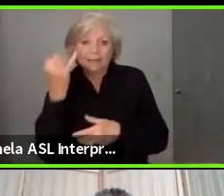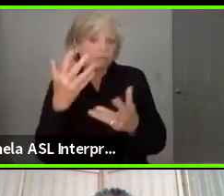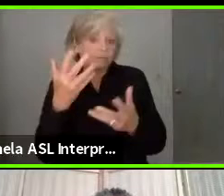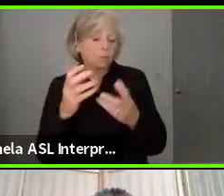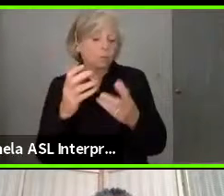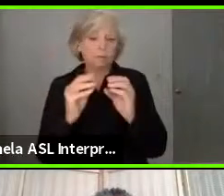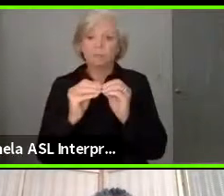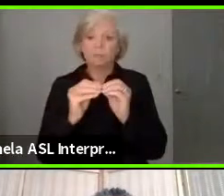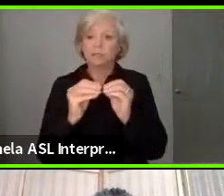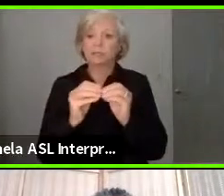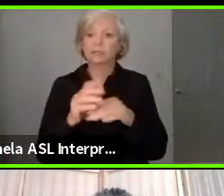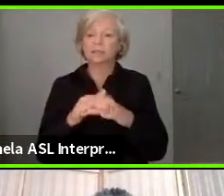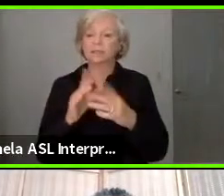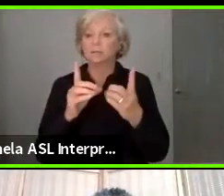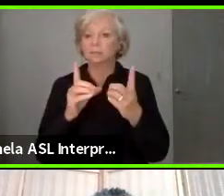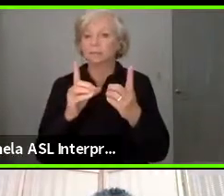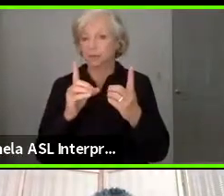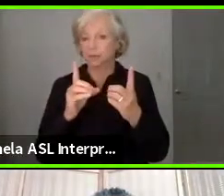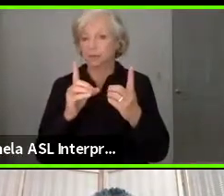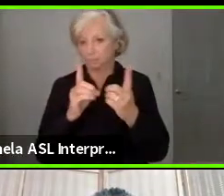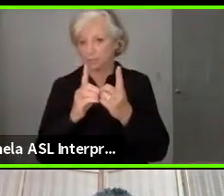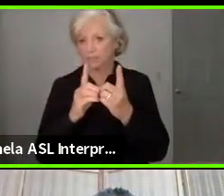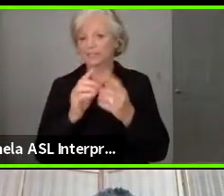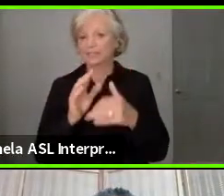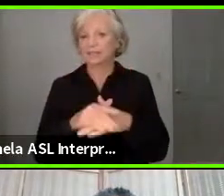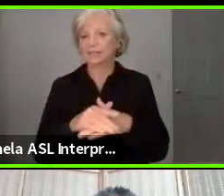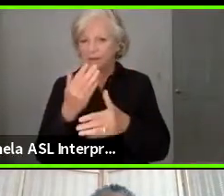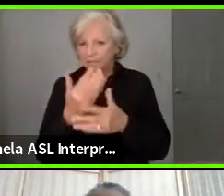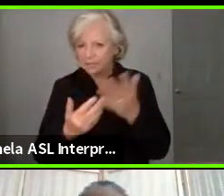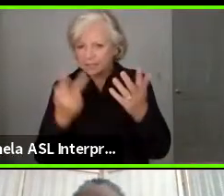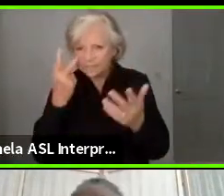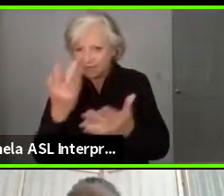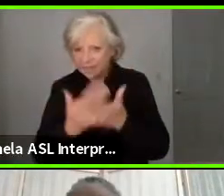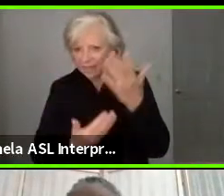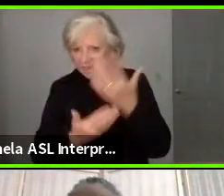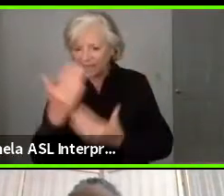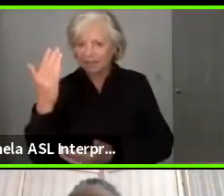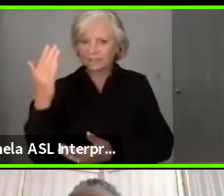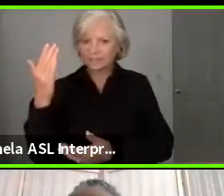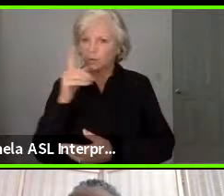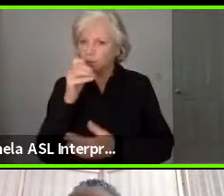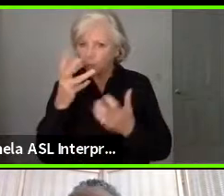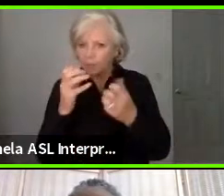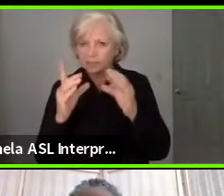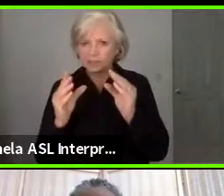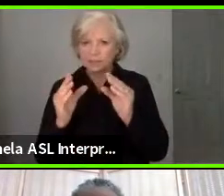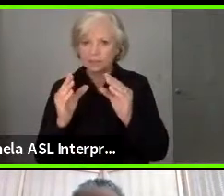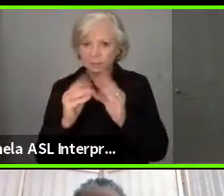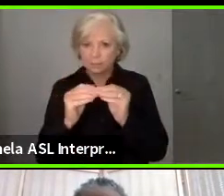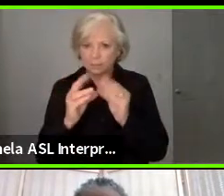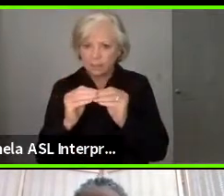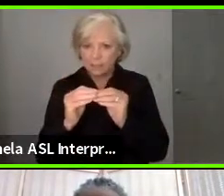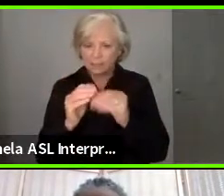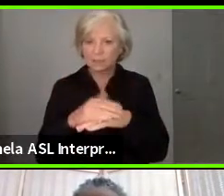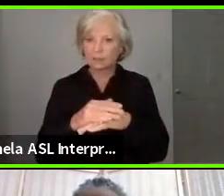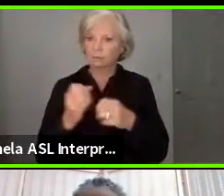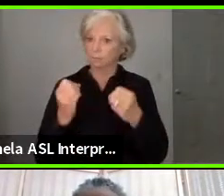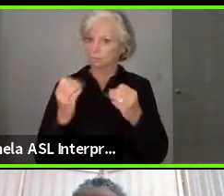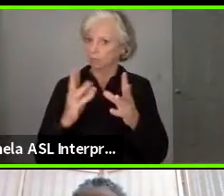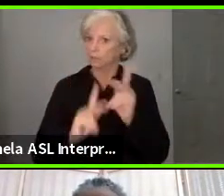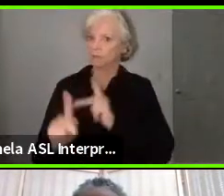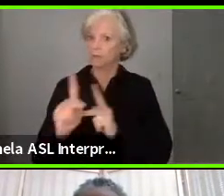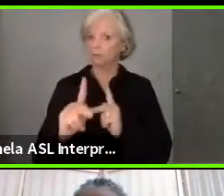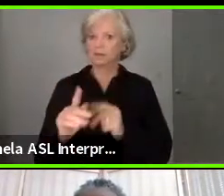on the 14th, just raise your hand. Let's see. Looks like, boy, it ain't a whole lot of people. Maybe it's the Zoom